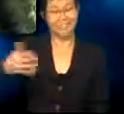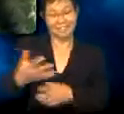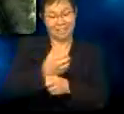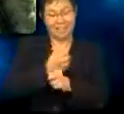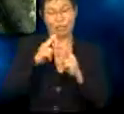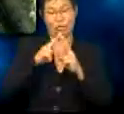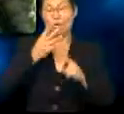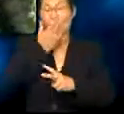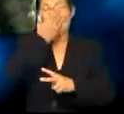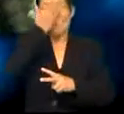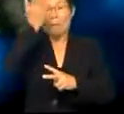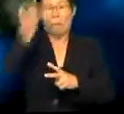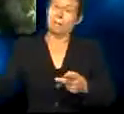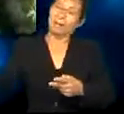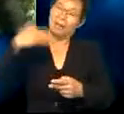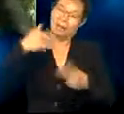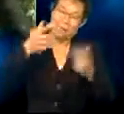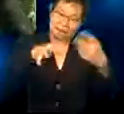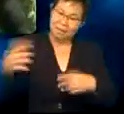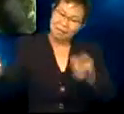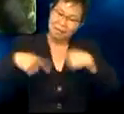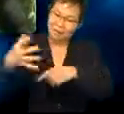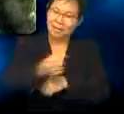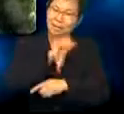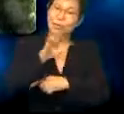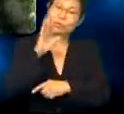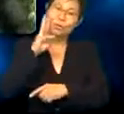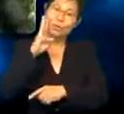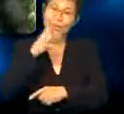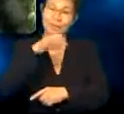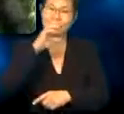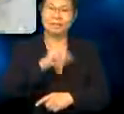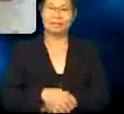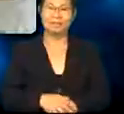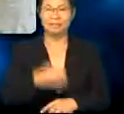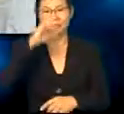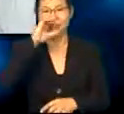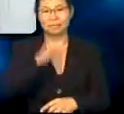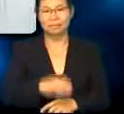Yes, it's getting very warm. Come and get your drink, Chipmunso.